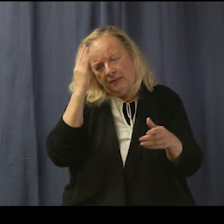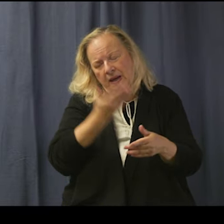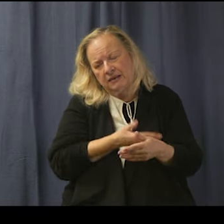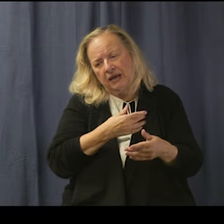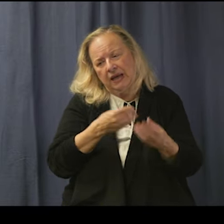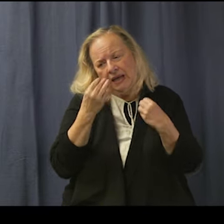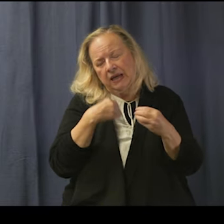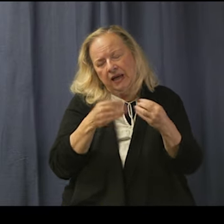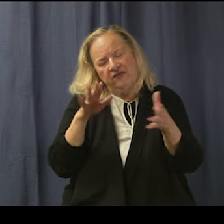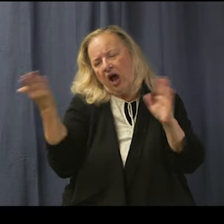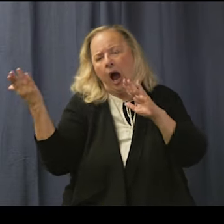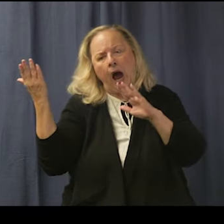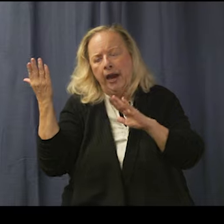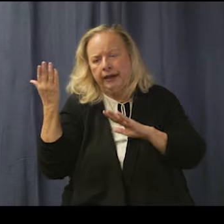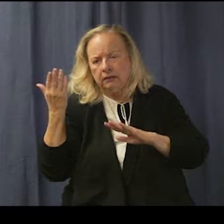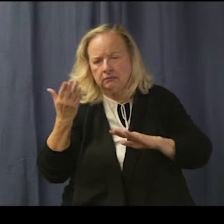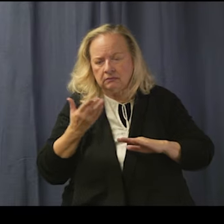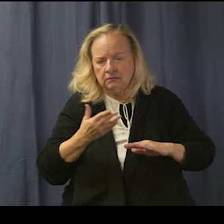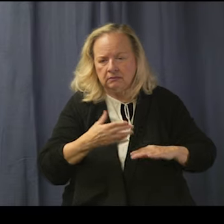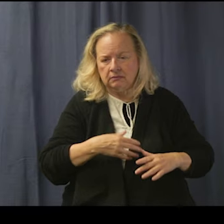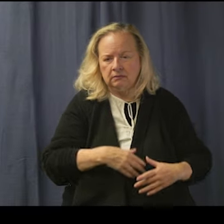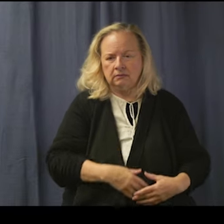eat it and then die.